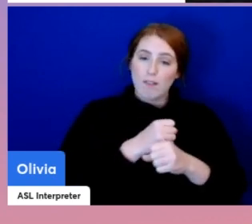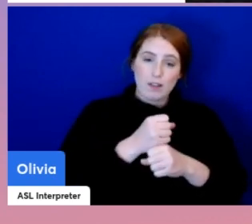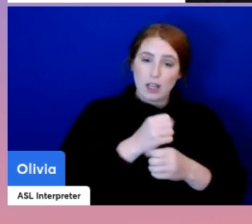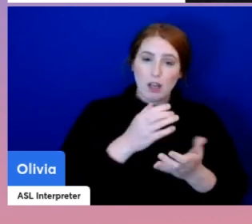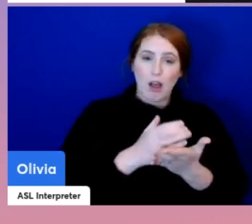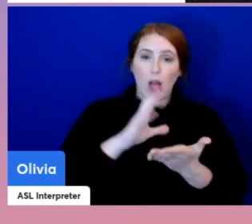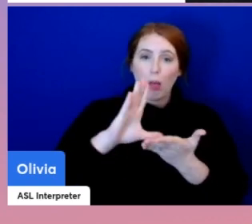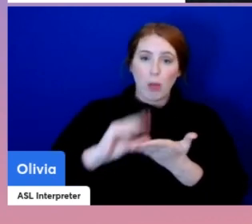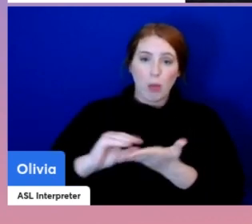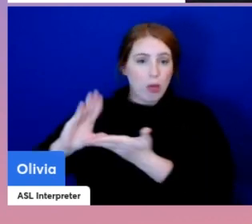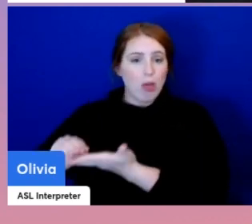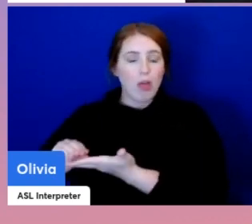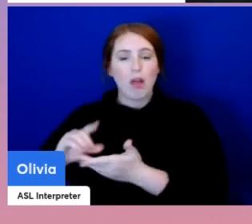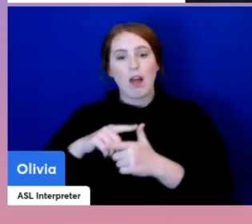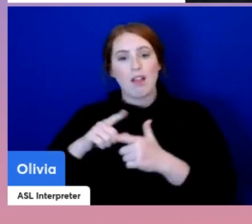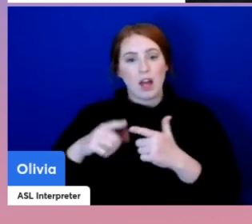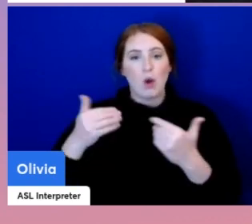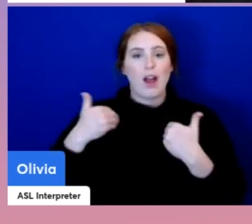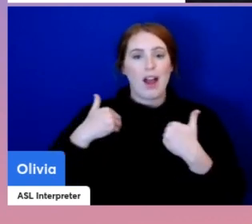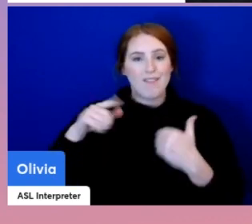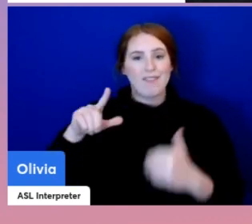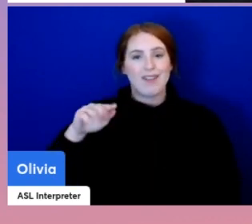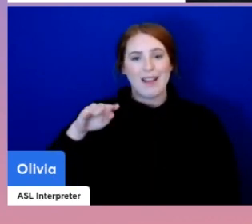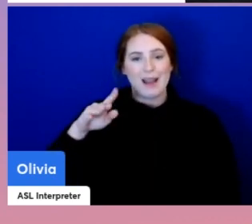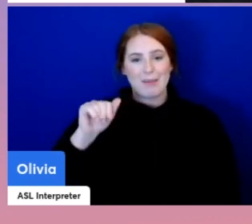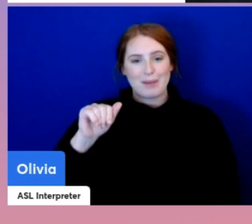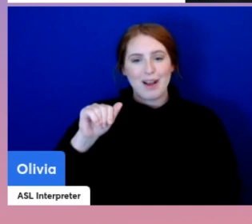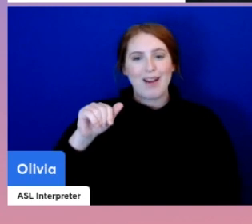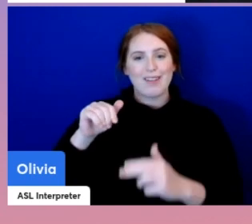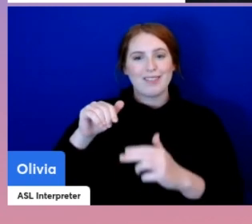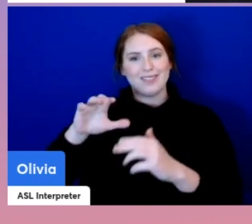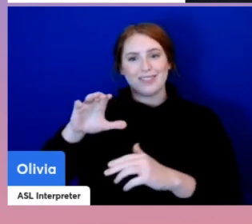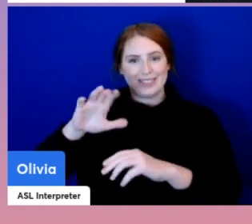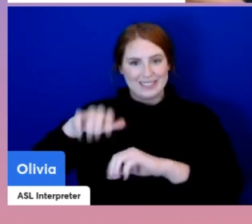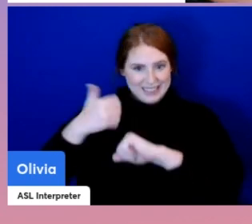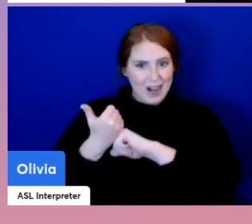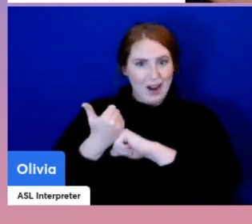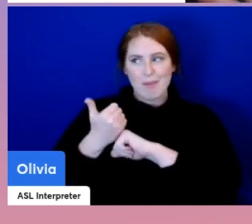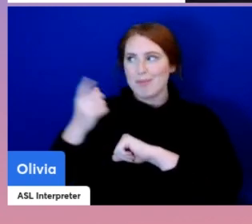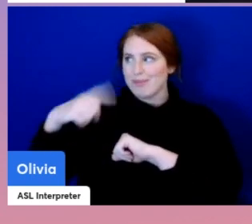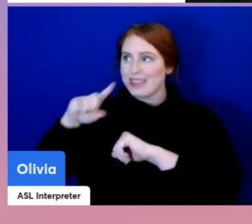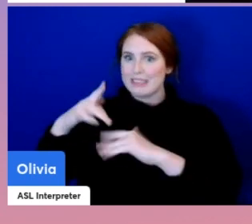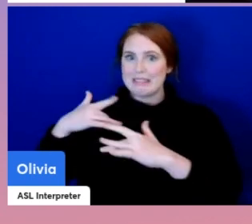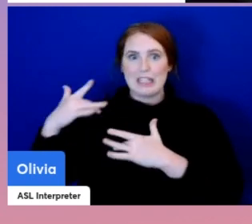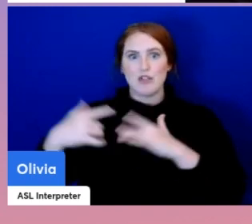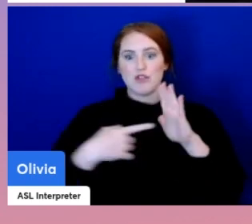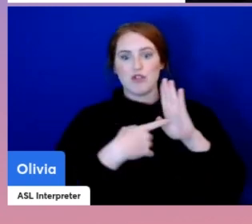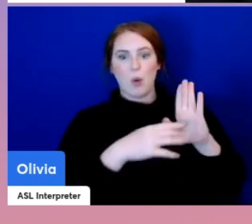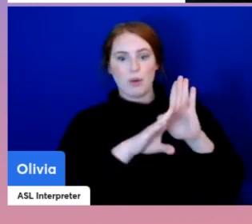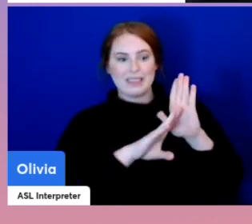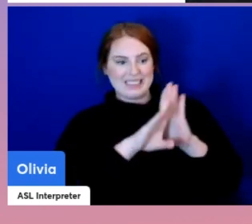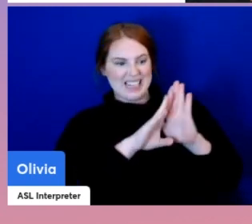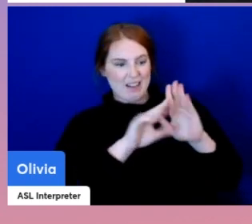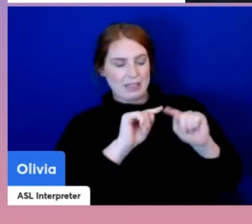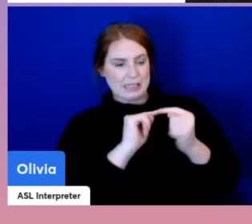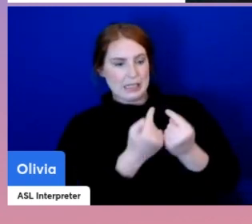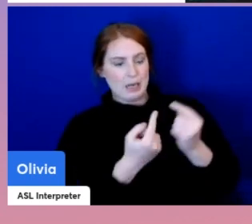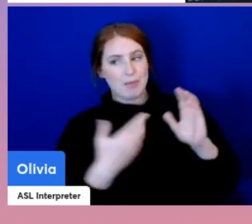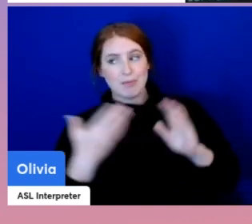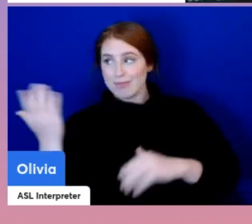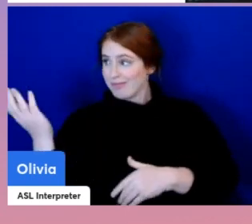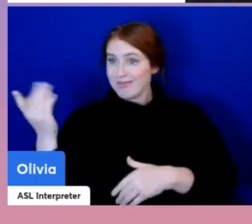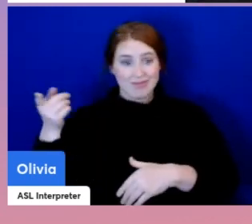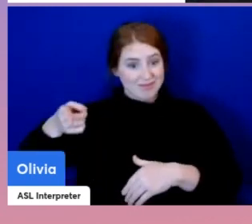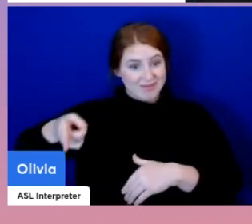every use case for your business. The security team is super excited to show the dev team their work and go, here's your new Lambda construct, let's get to